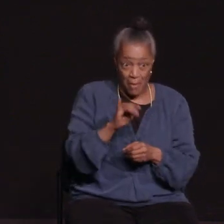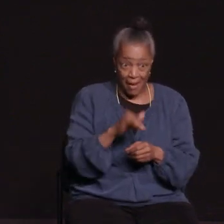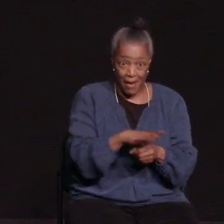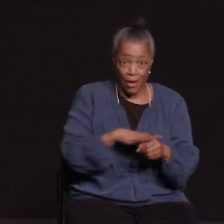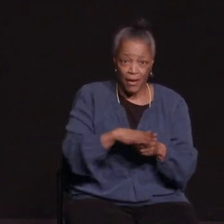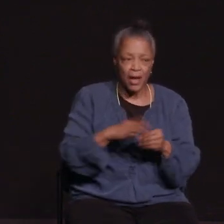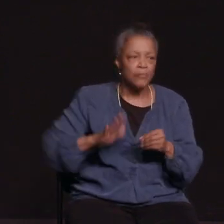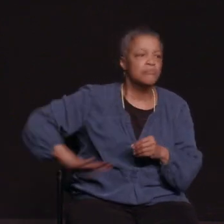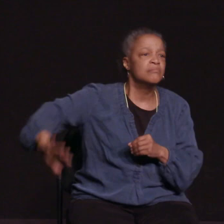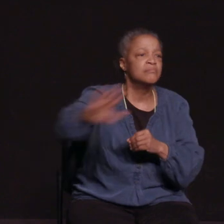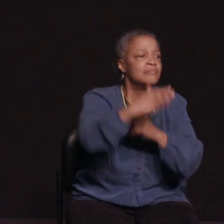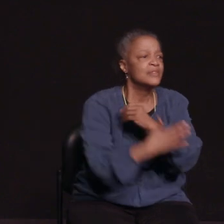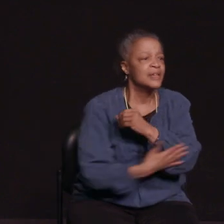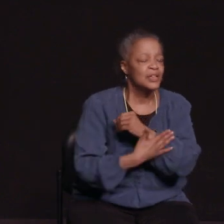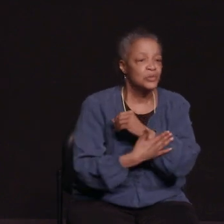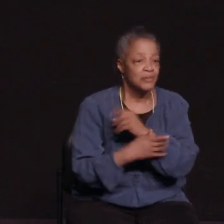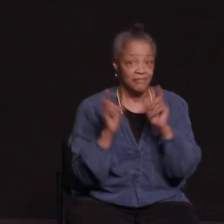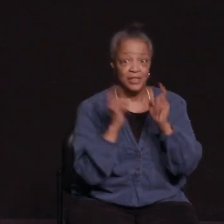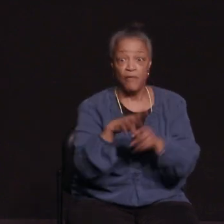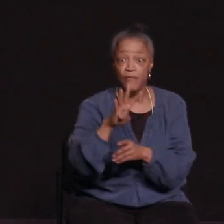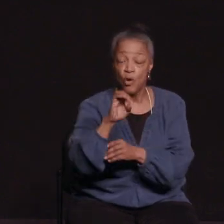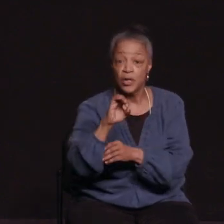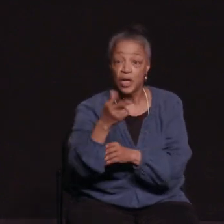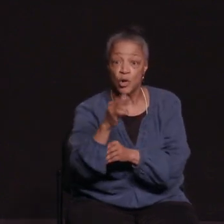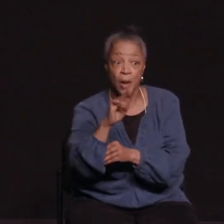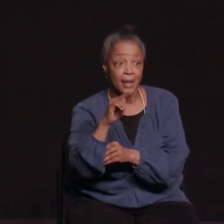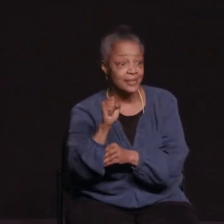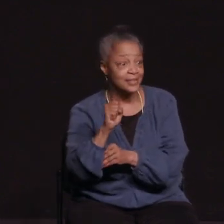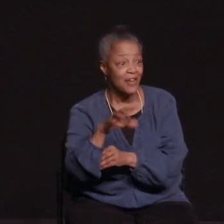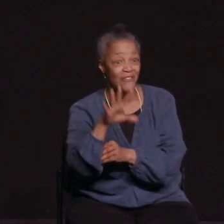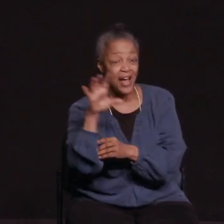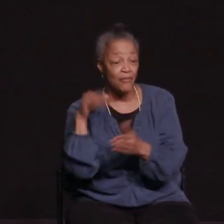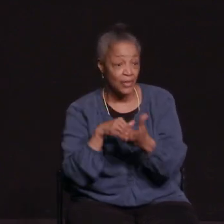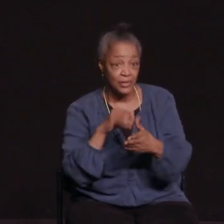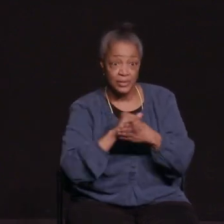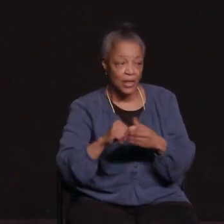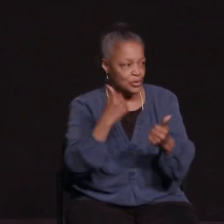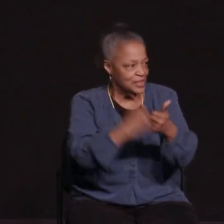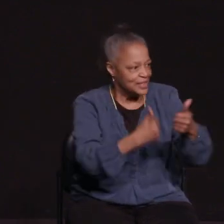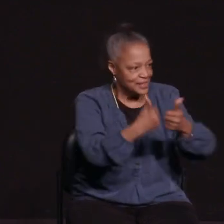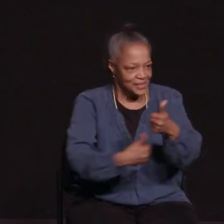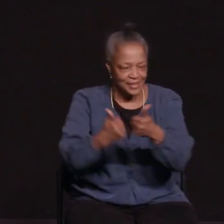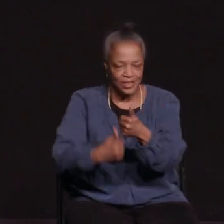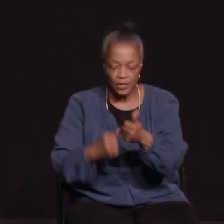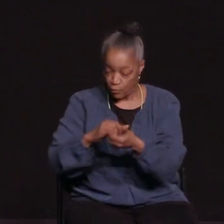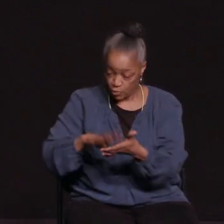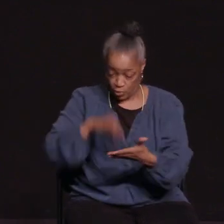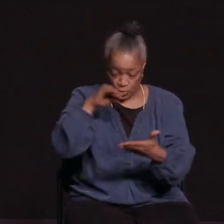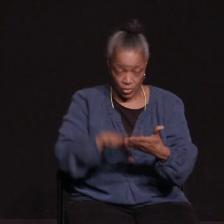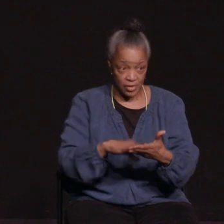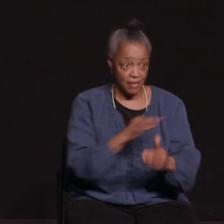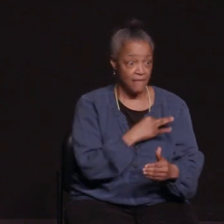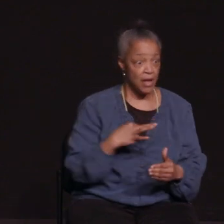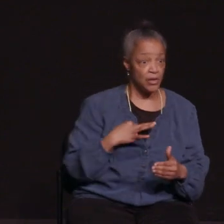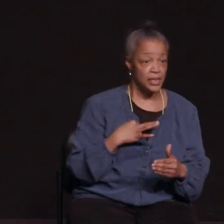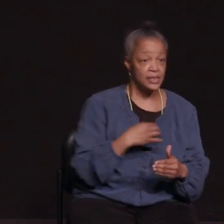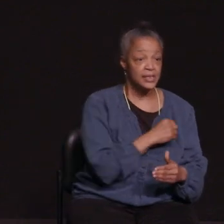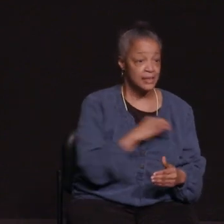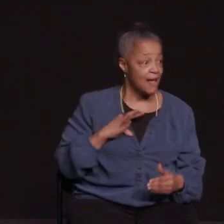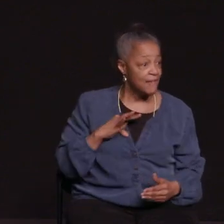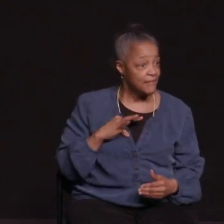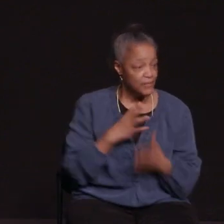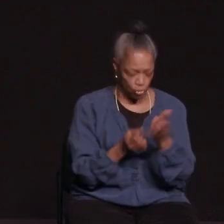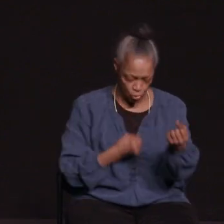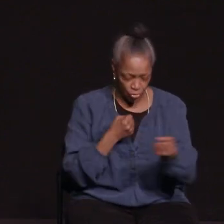We've awarded more than 40 grants of about $5,000 each to students, faculty, and staff,